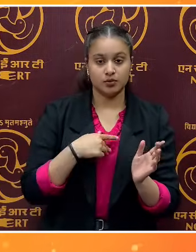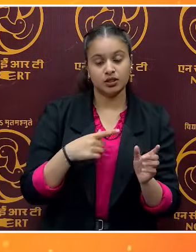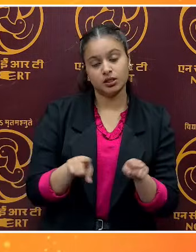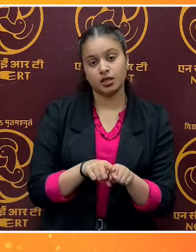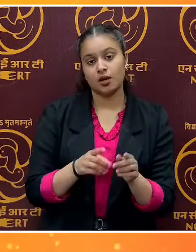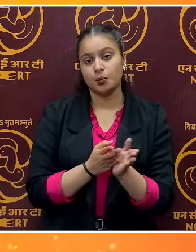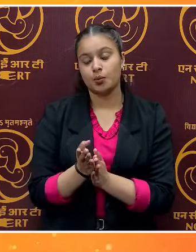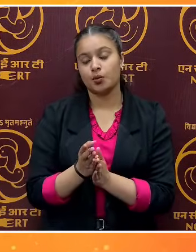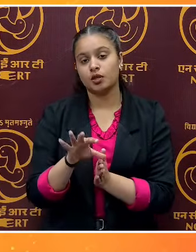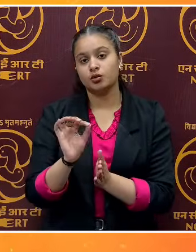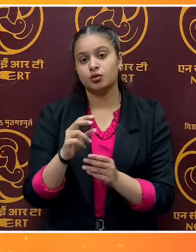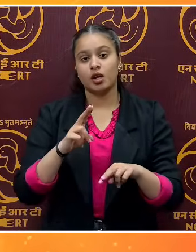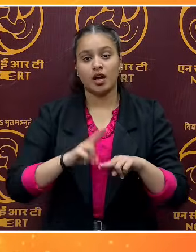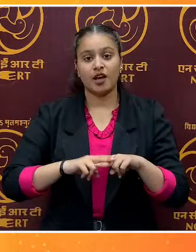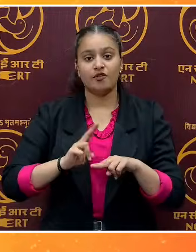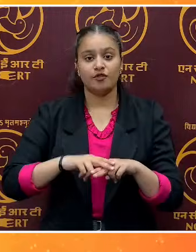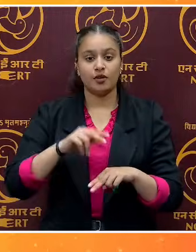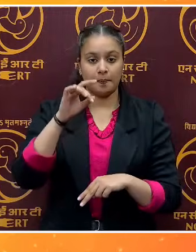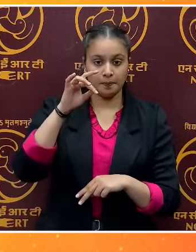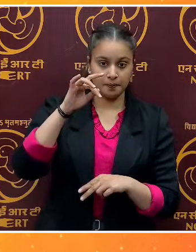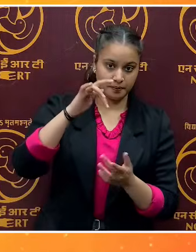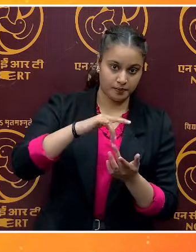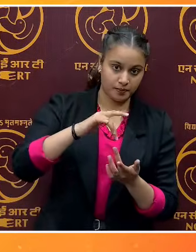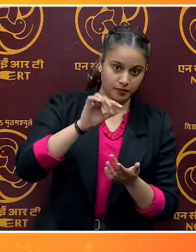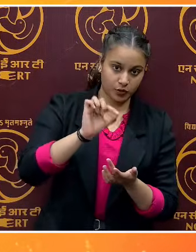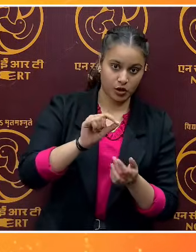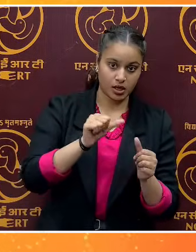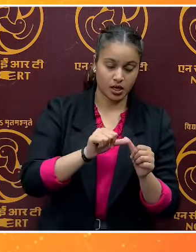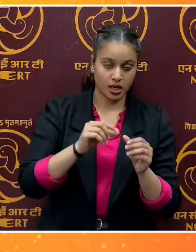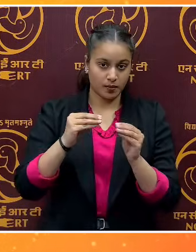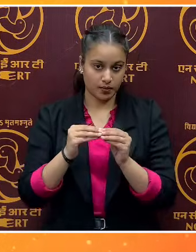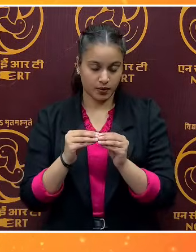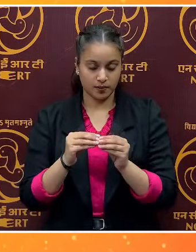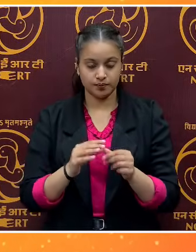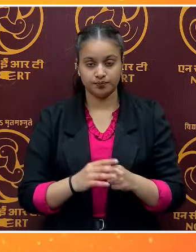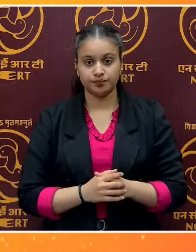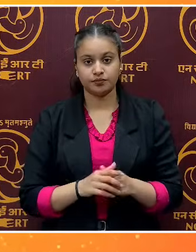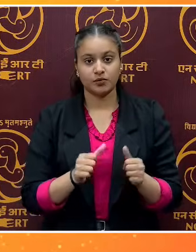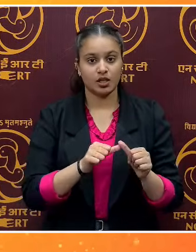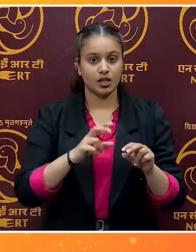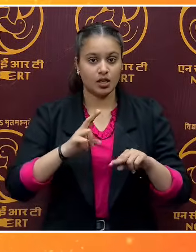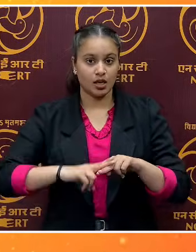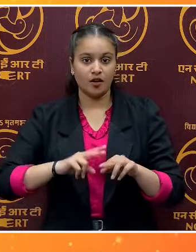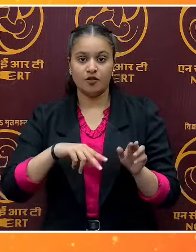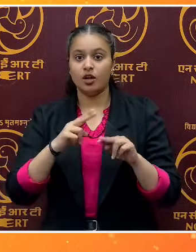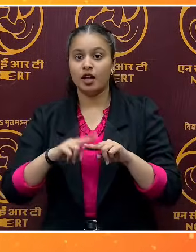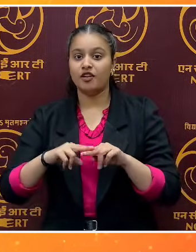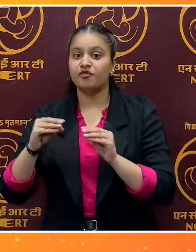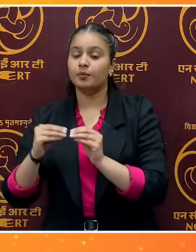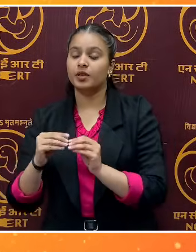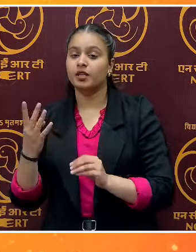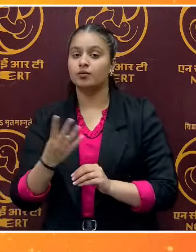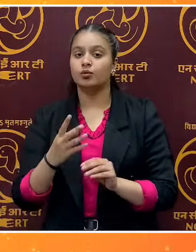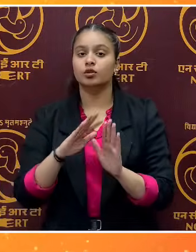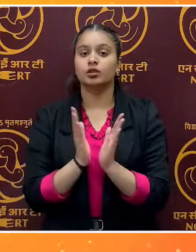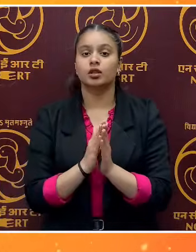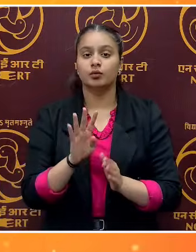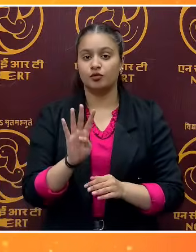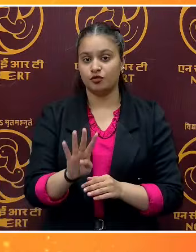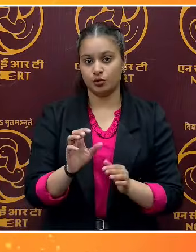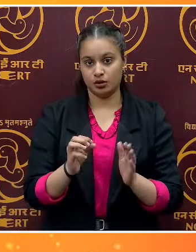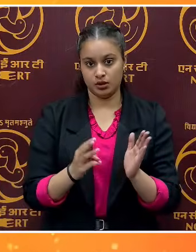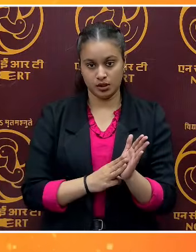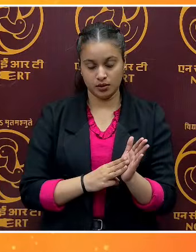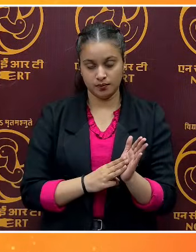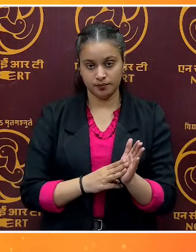taking here F as the midpoint of AP. So, I have AF and FP also of 4 centimeters.